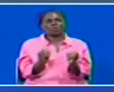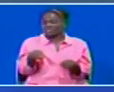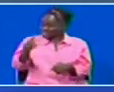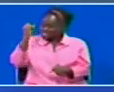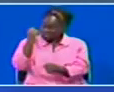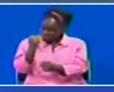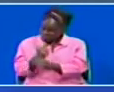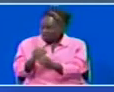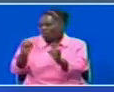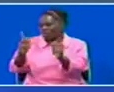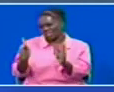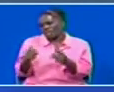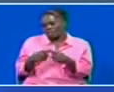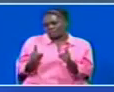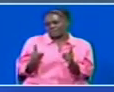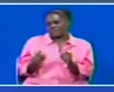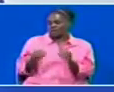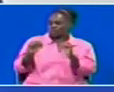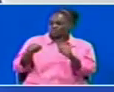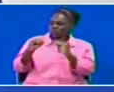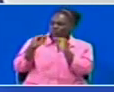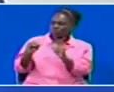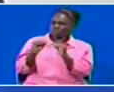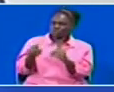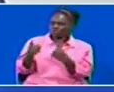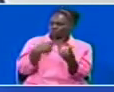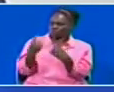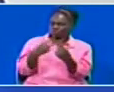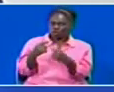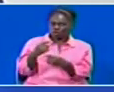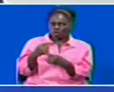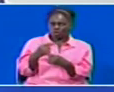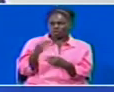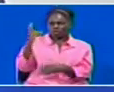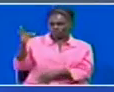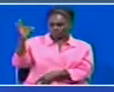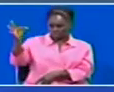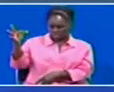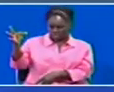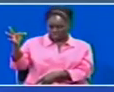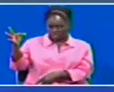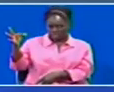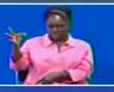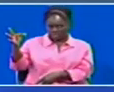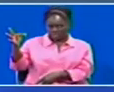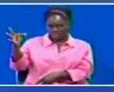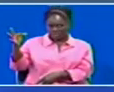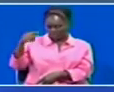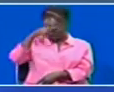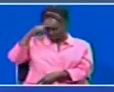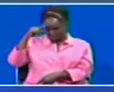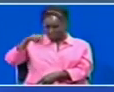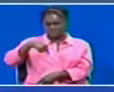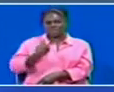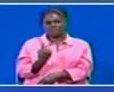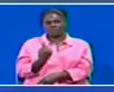and they still do. That is okay, but we can teach them. You talked optimistically about the future. I talk about the future optimistically because for